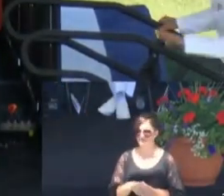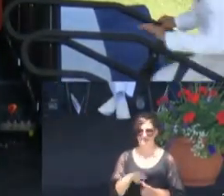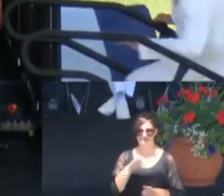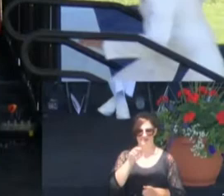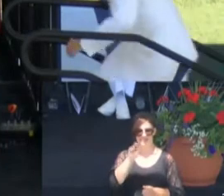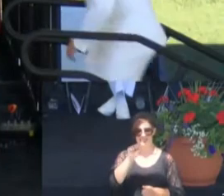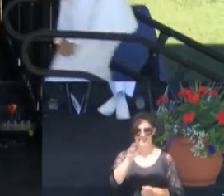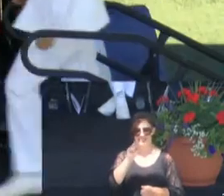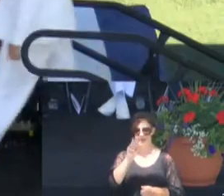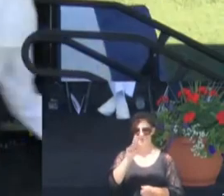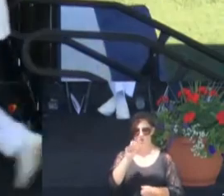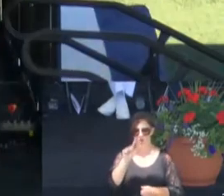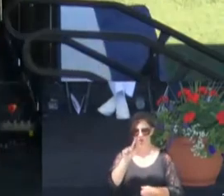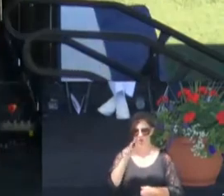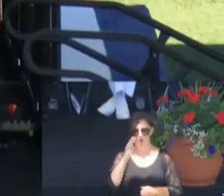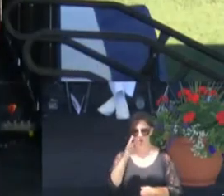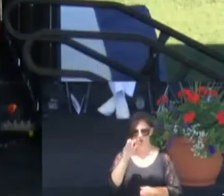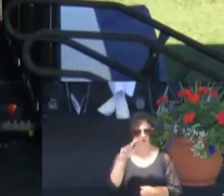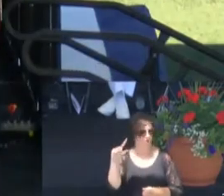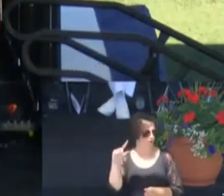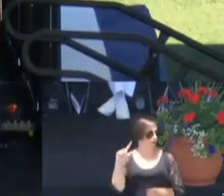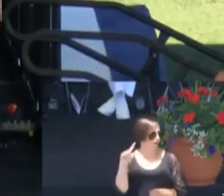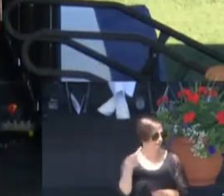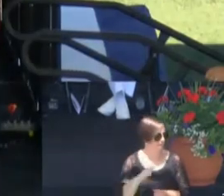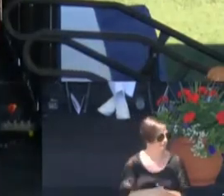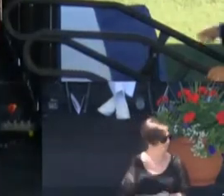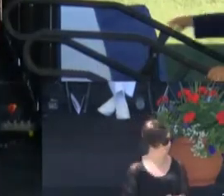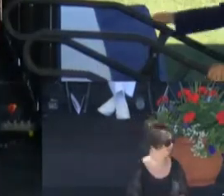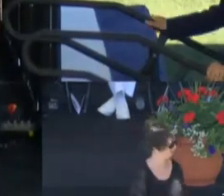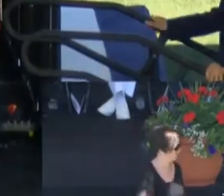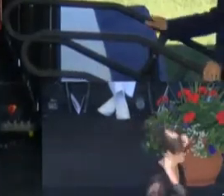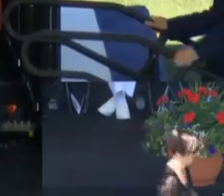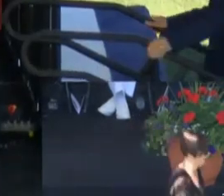Samuel Paul Bongiorno.